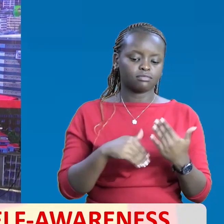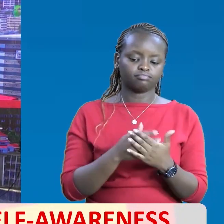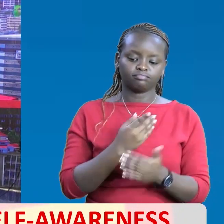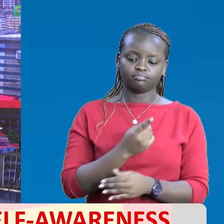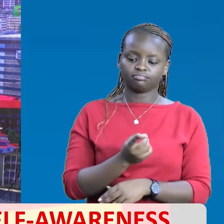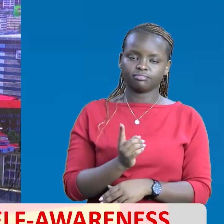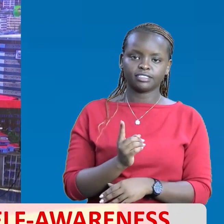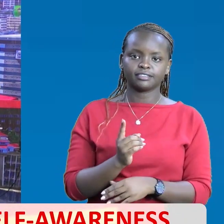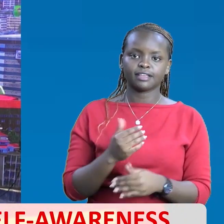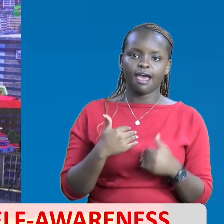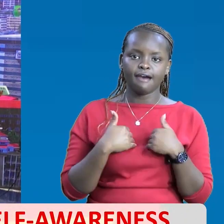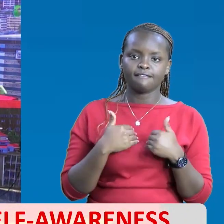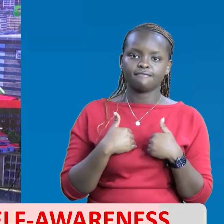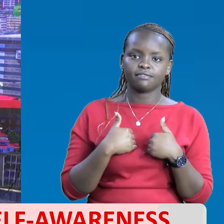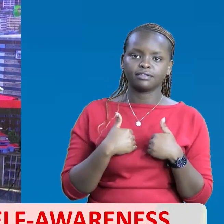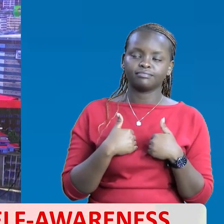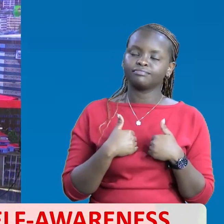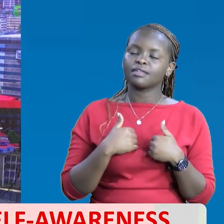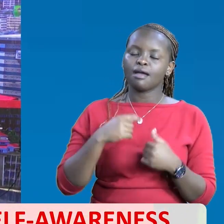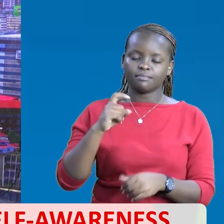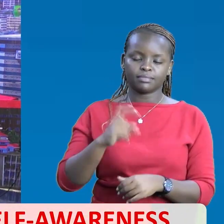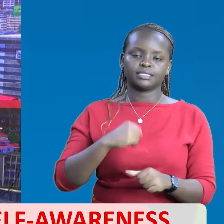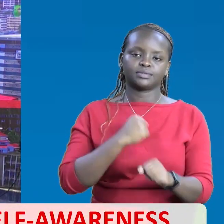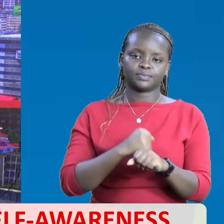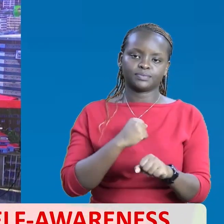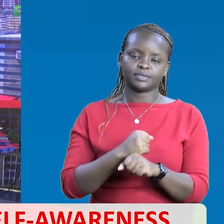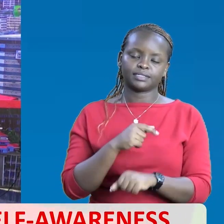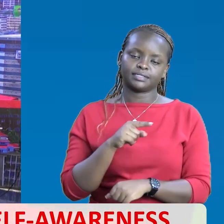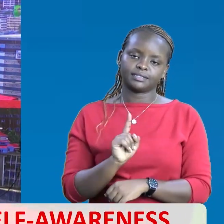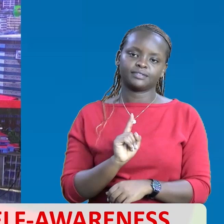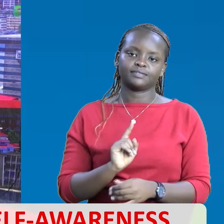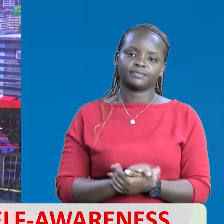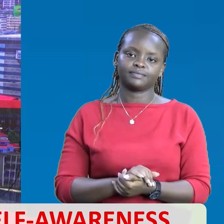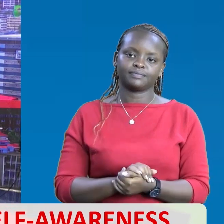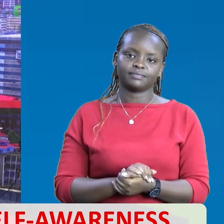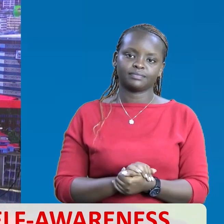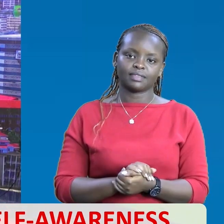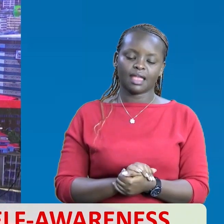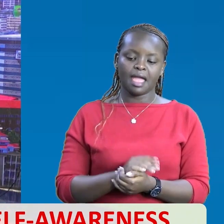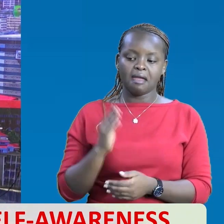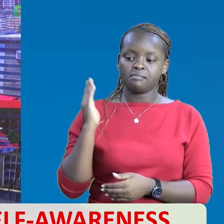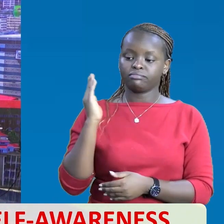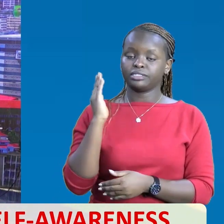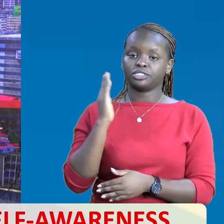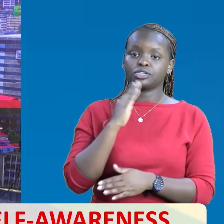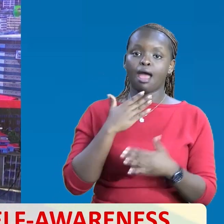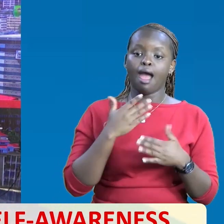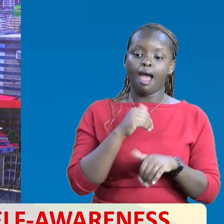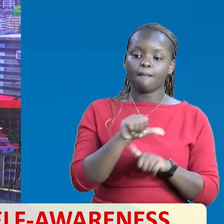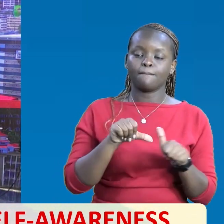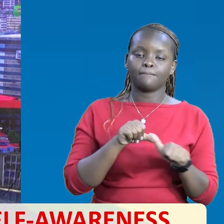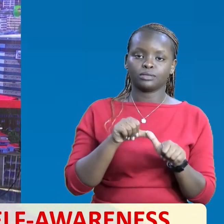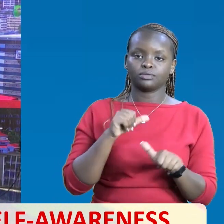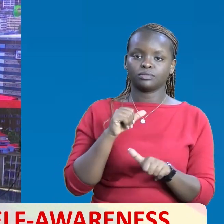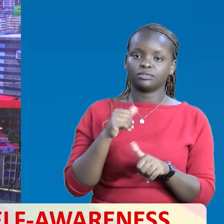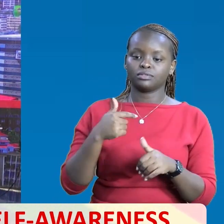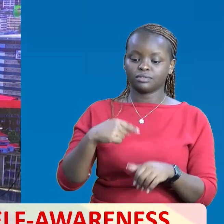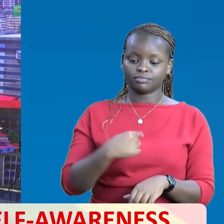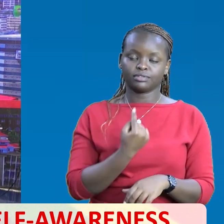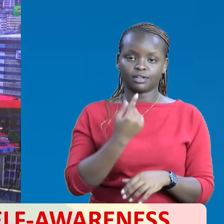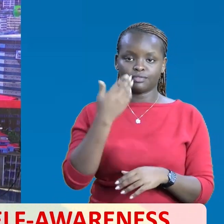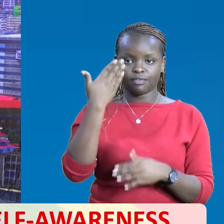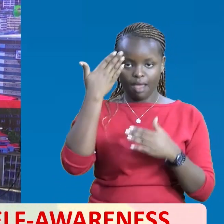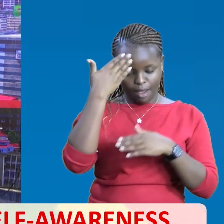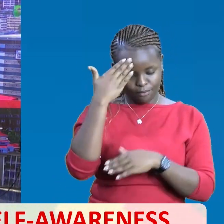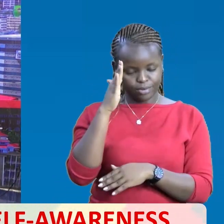after circle na uko na hizi vitu, nobody wants to be in your circle. So please, as we're preaching about self-awareness, there's a show today, go